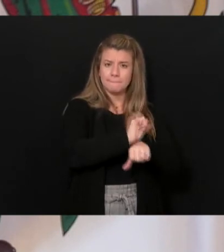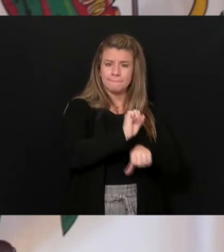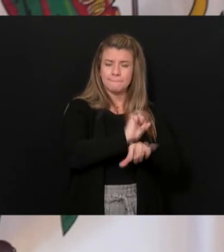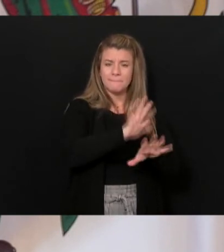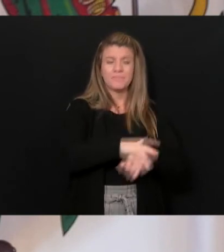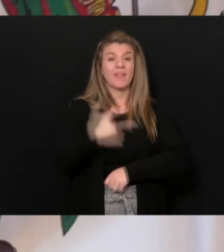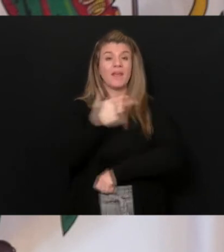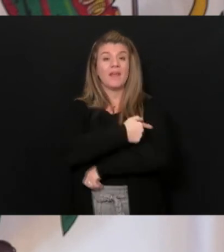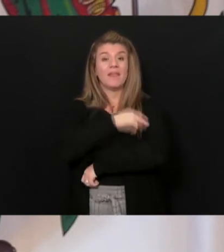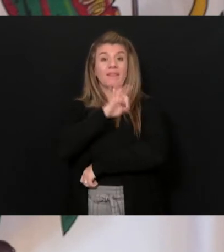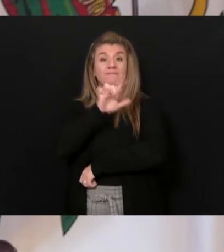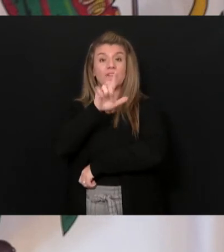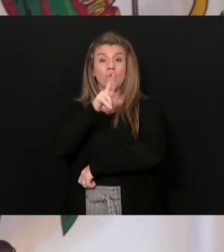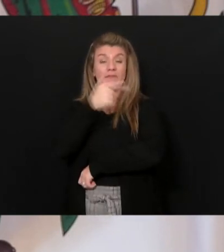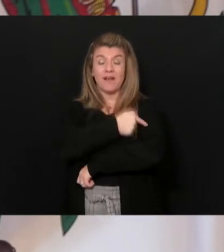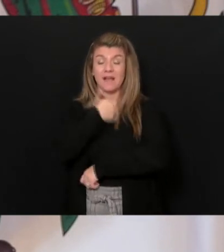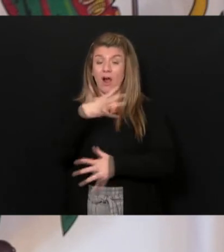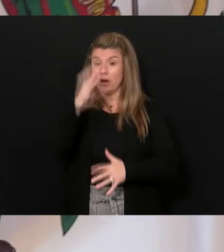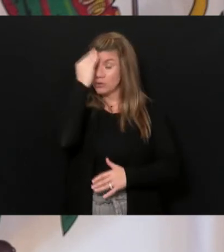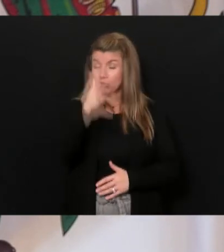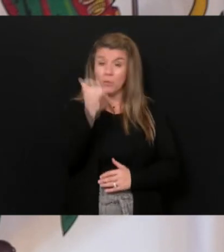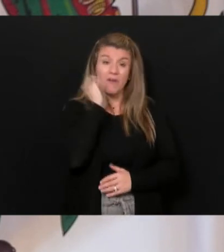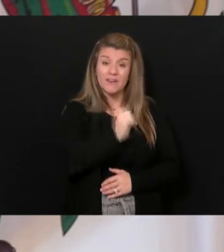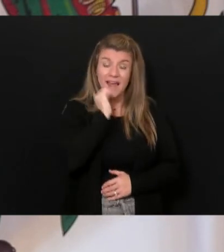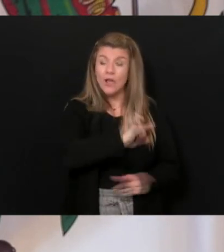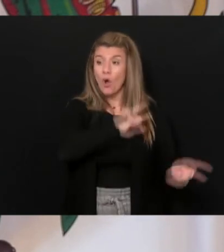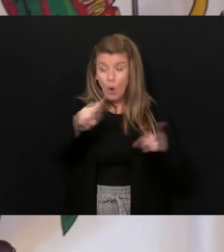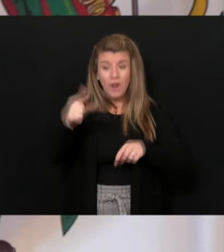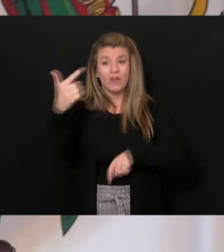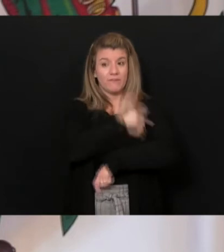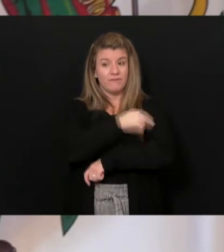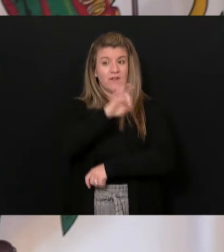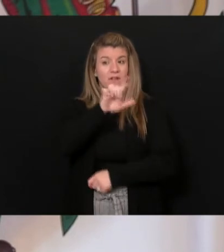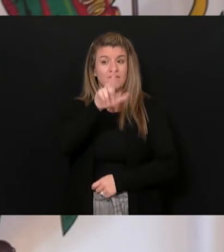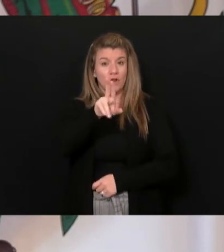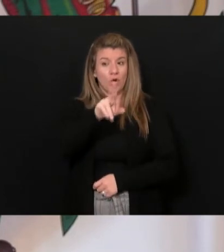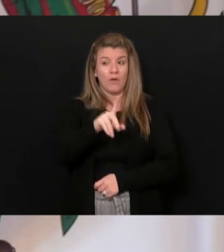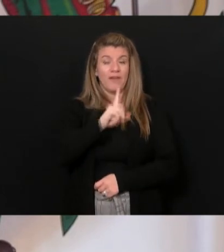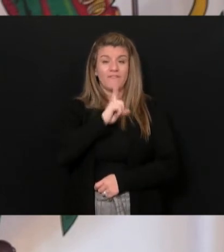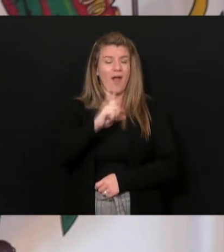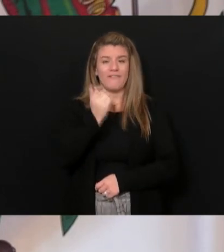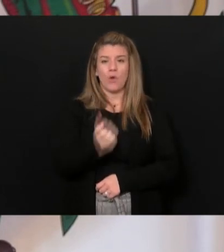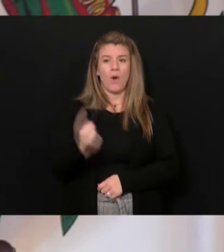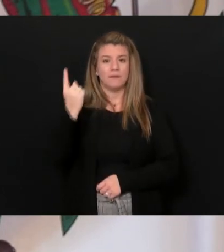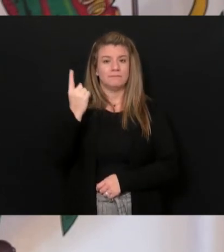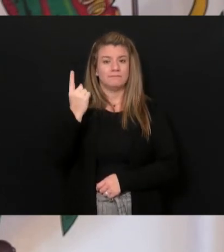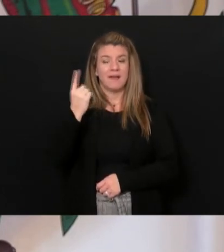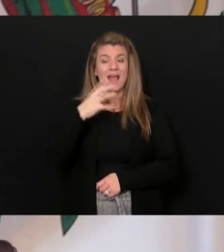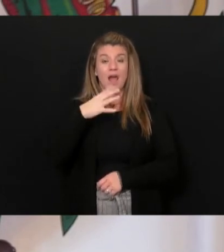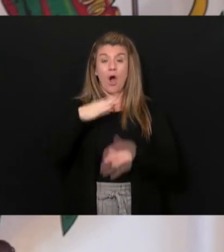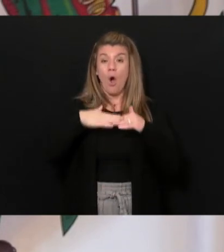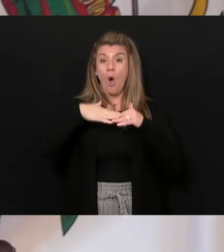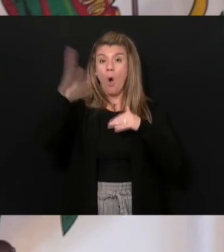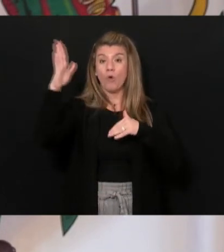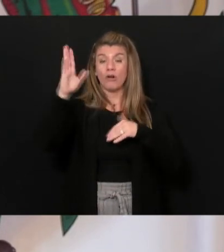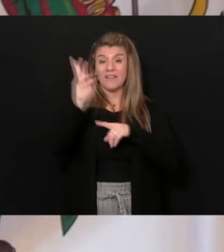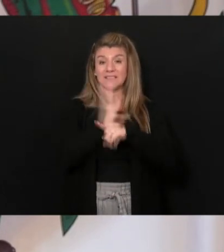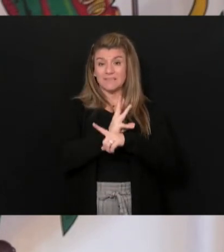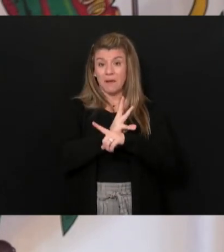flu vaccines, you know, I tell everybody every day to get your flu shots. They're for everyone older than 6 months of